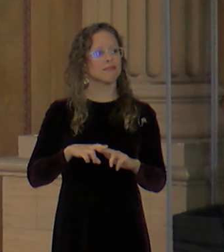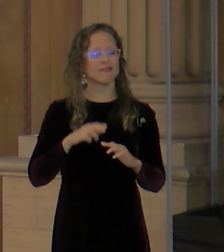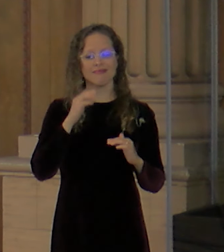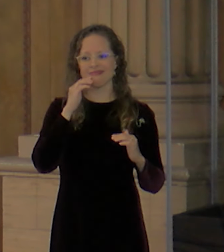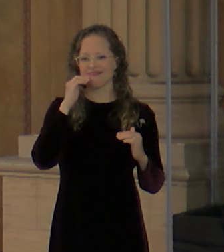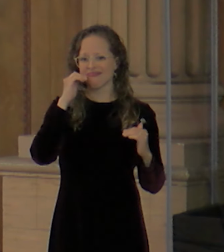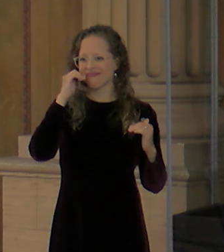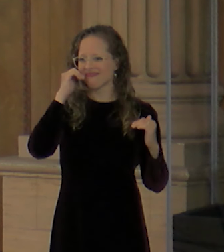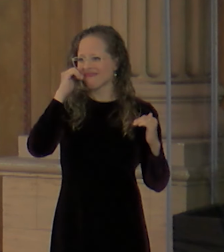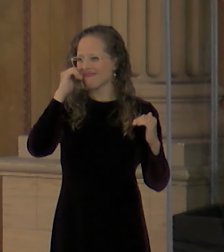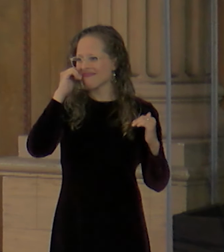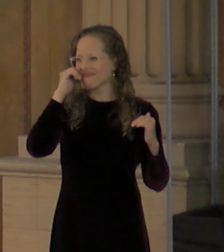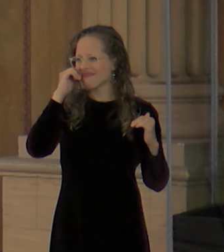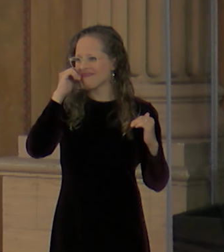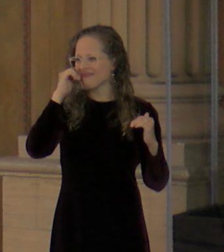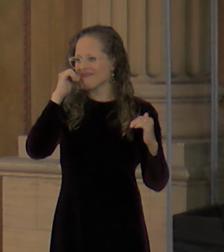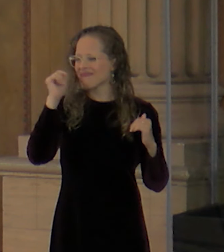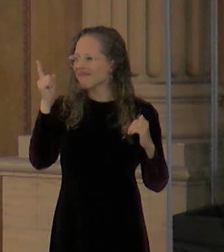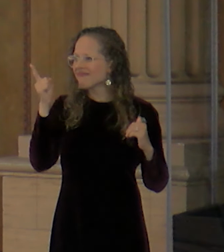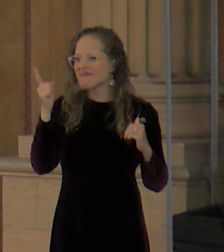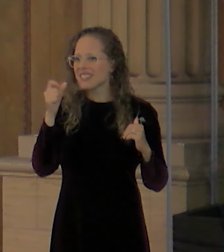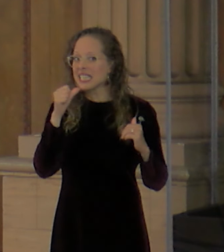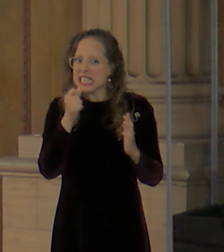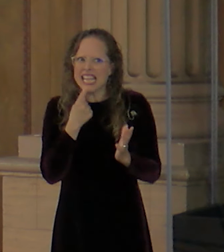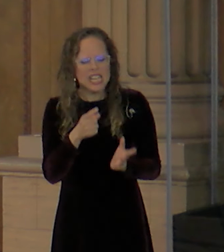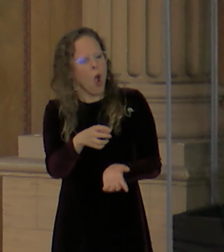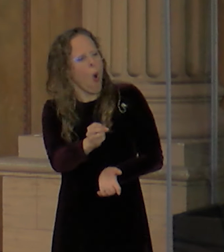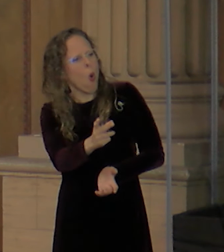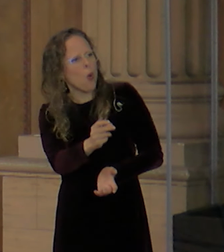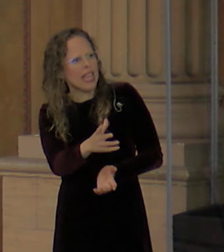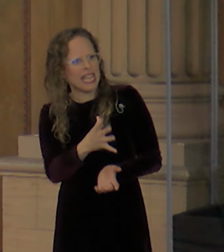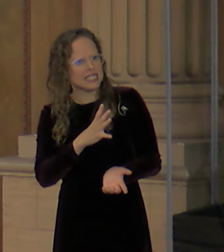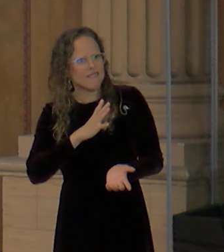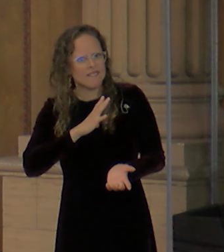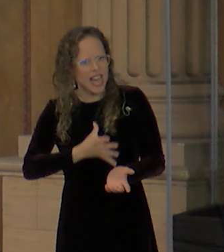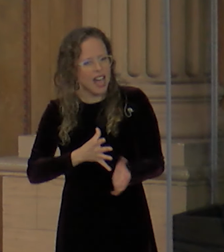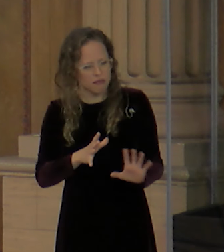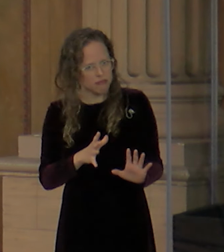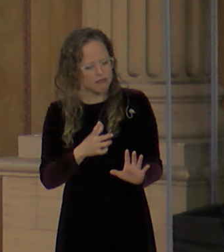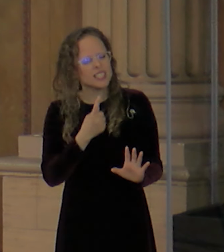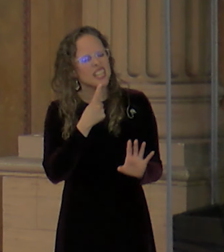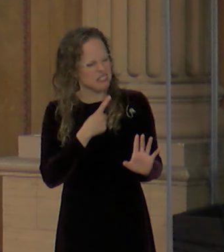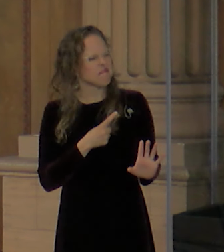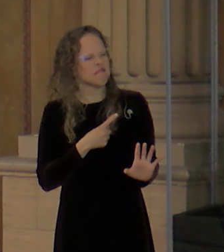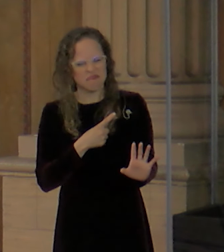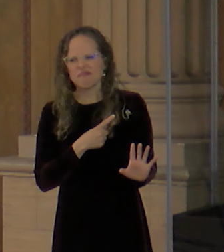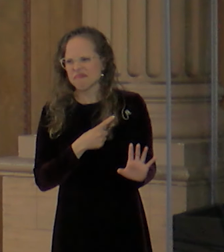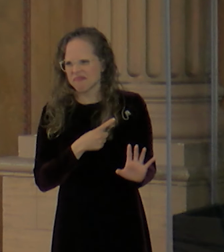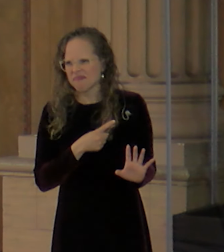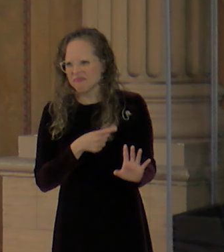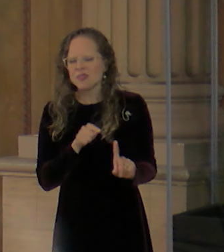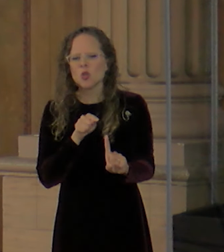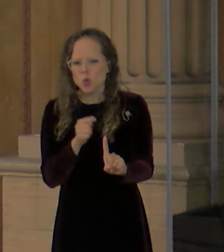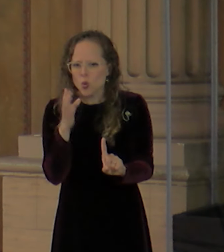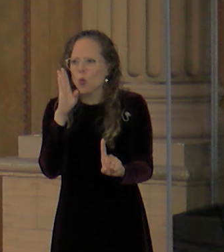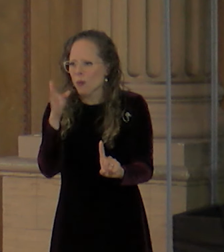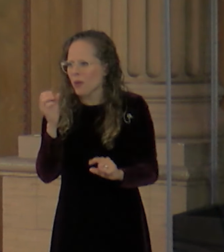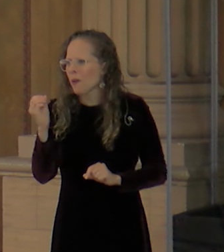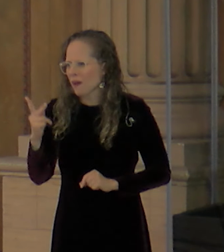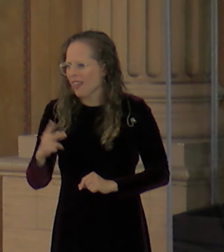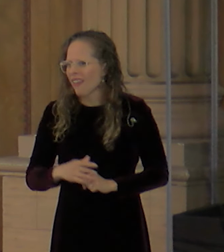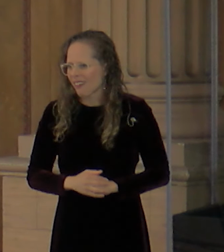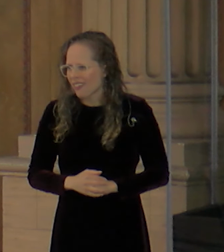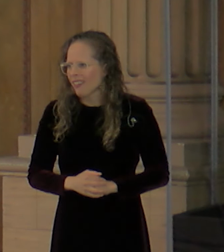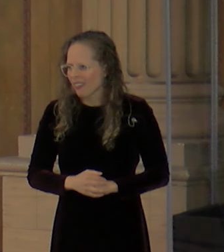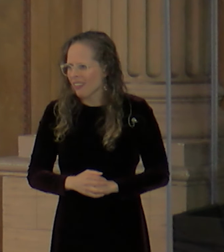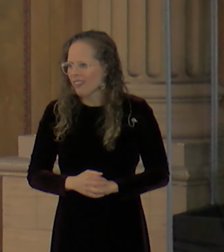smiling, not calling evil okay, but looking at us and saying, "You're okay.